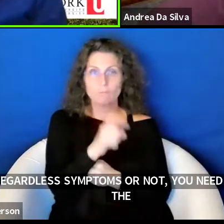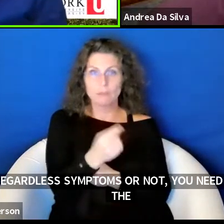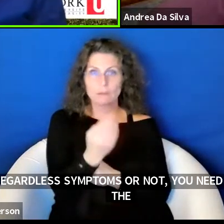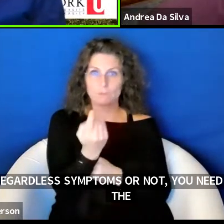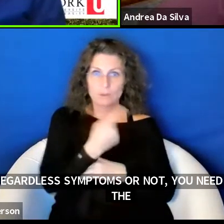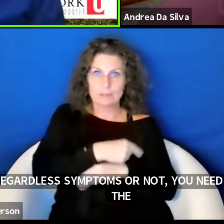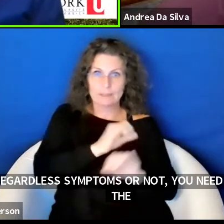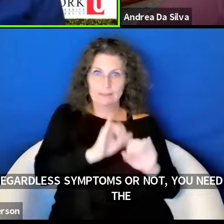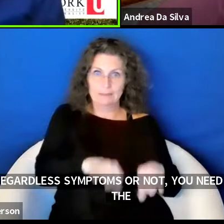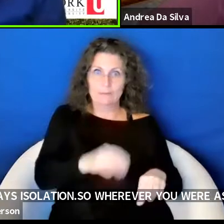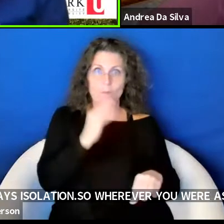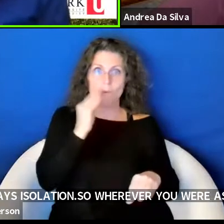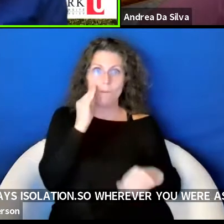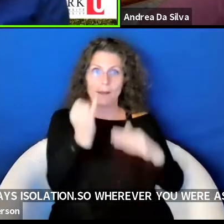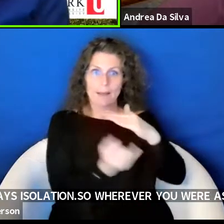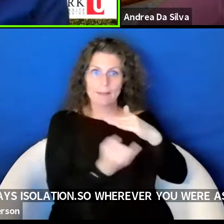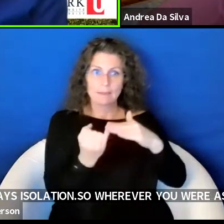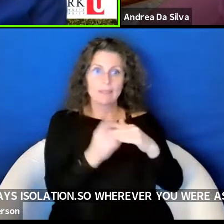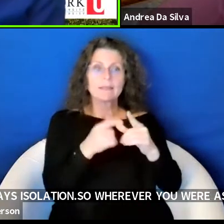days.